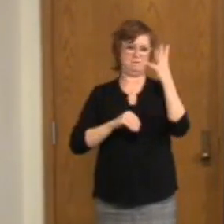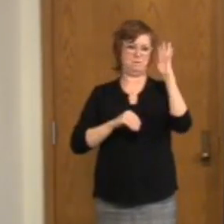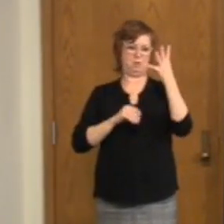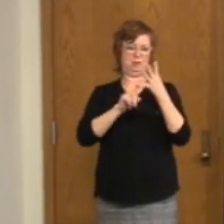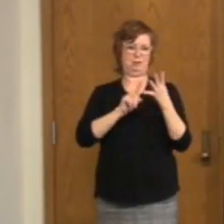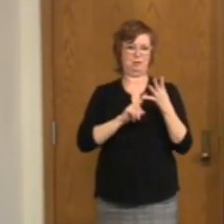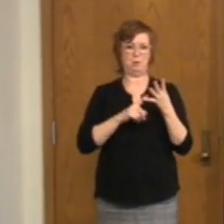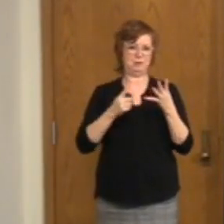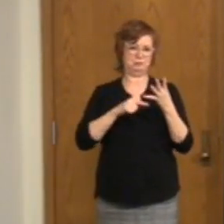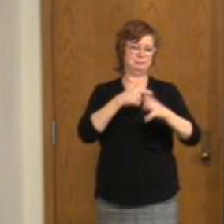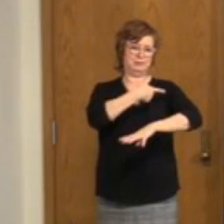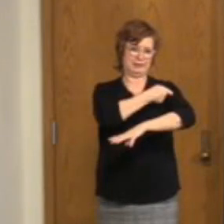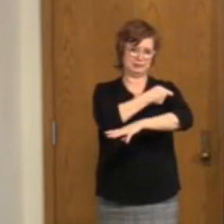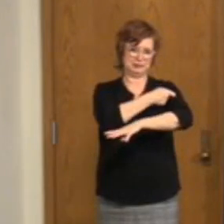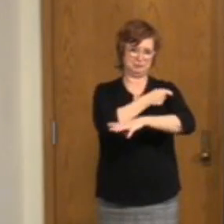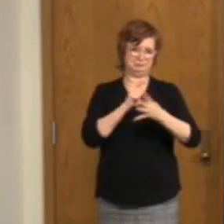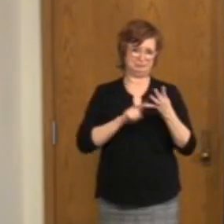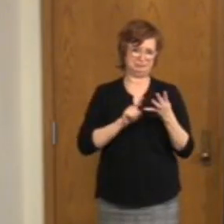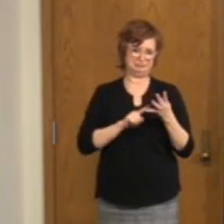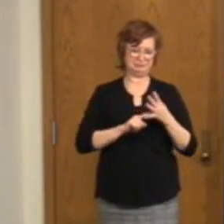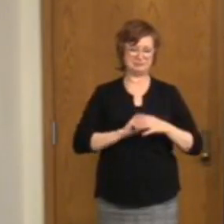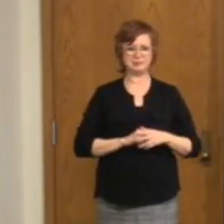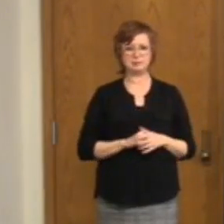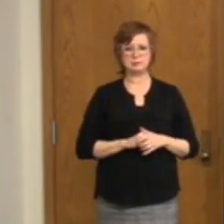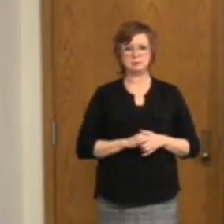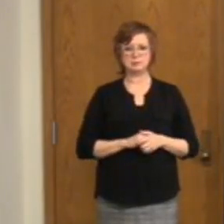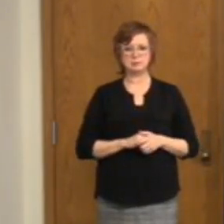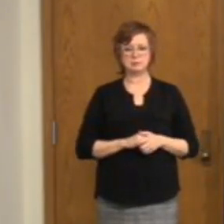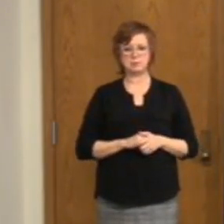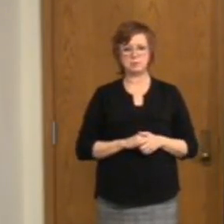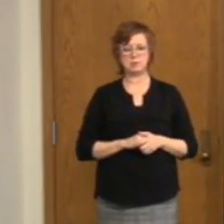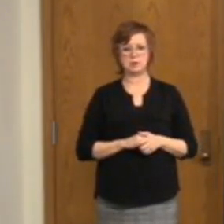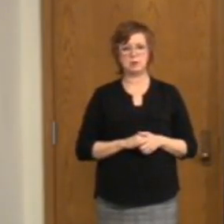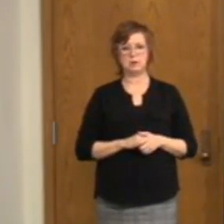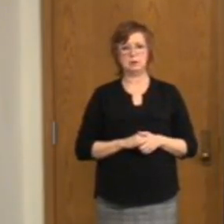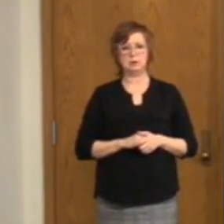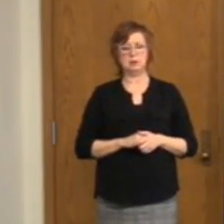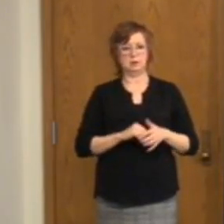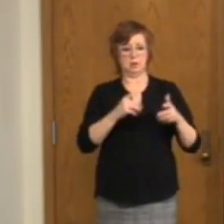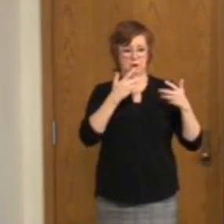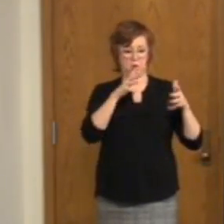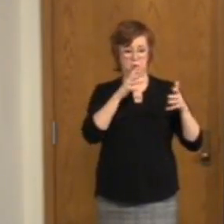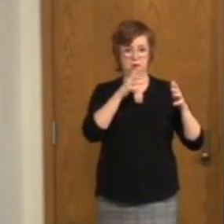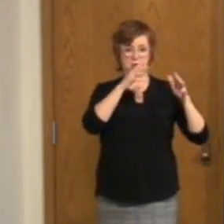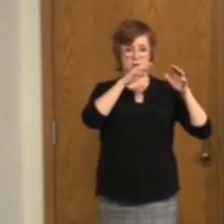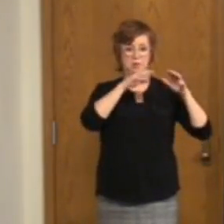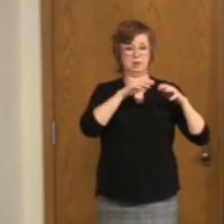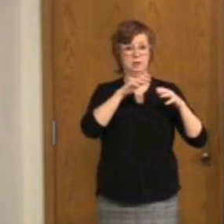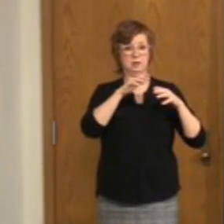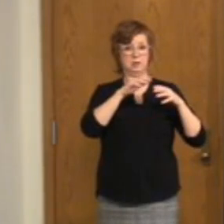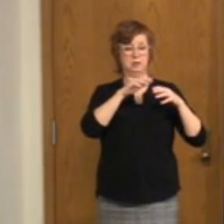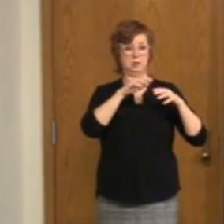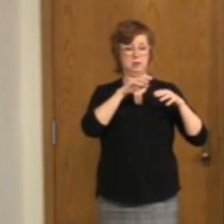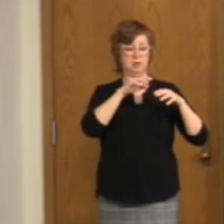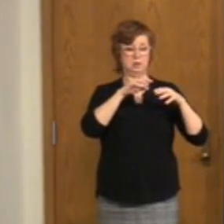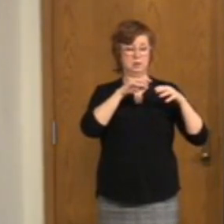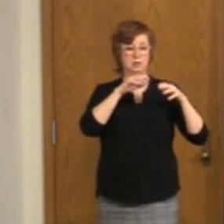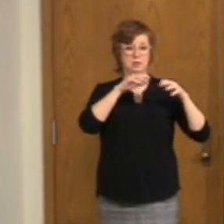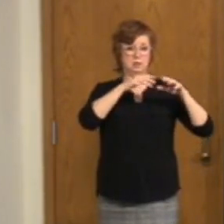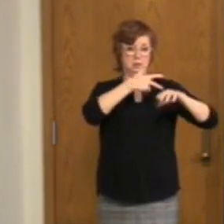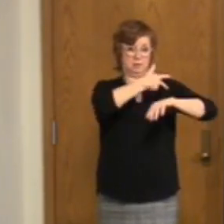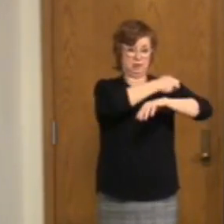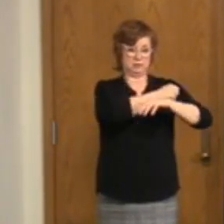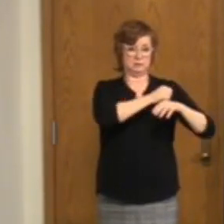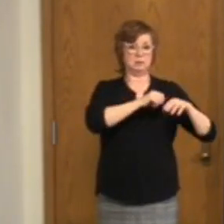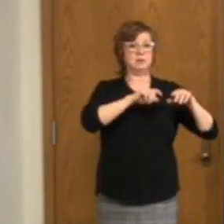already have the most vulnerable vaccinated with at least one dose. 3 weeks out of one dose, you start getting good